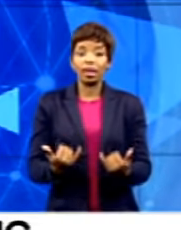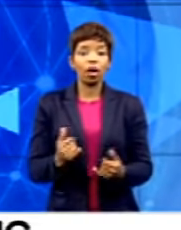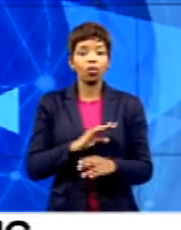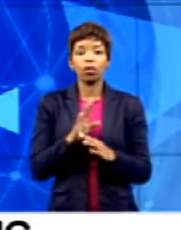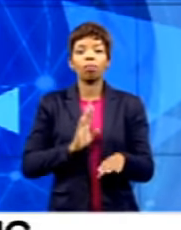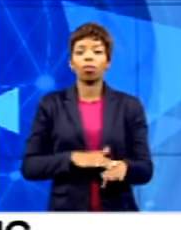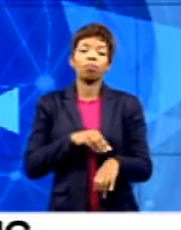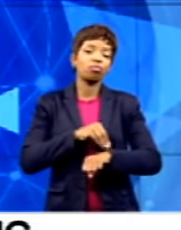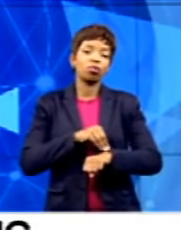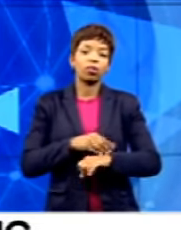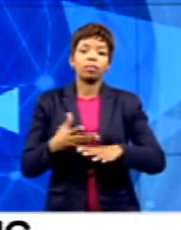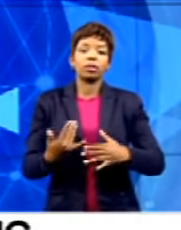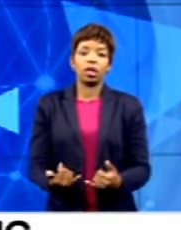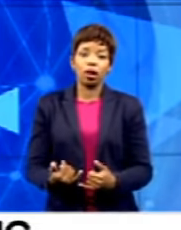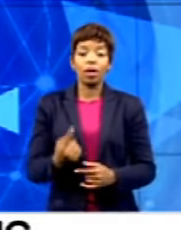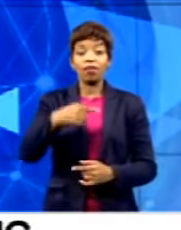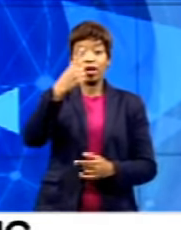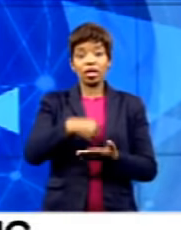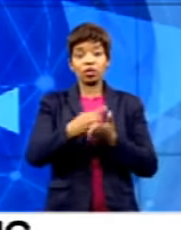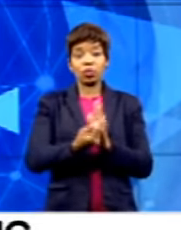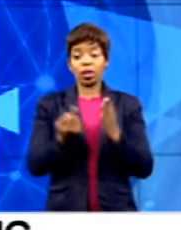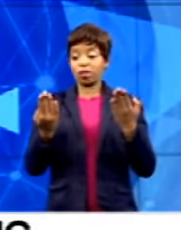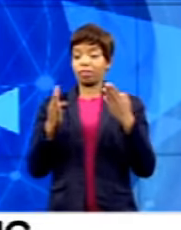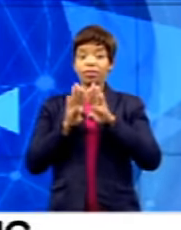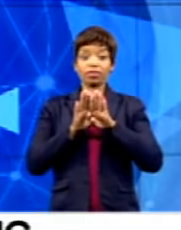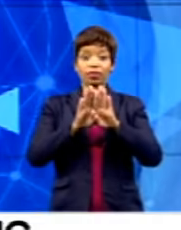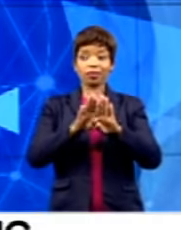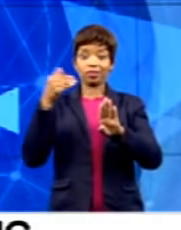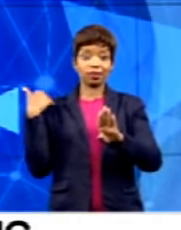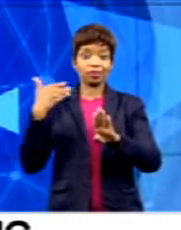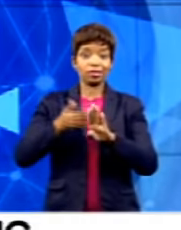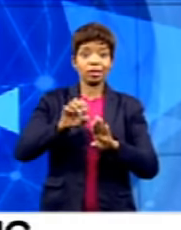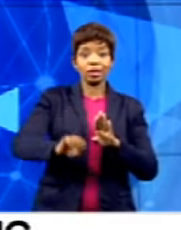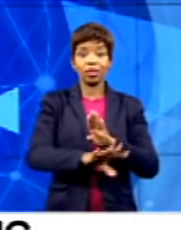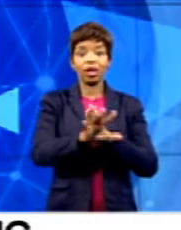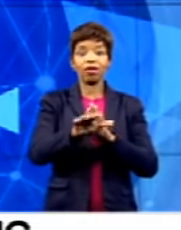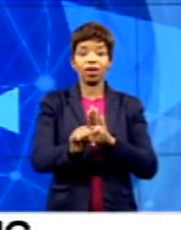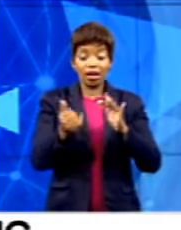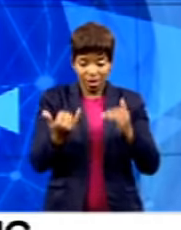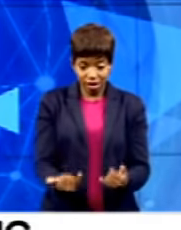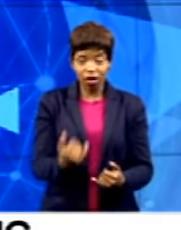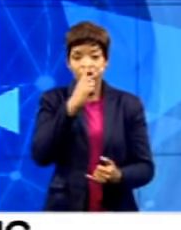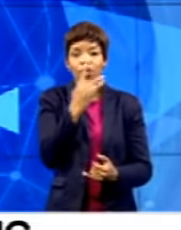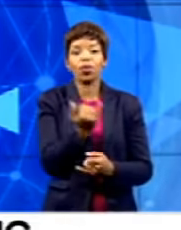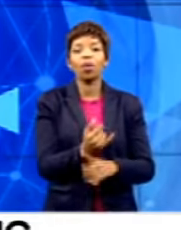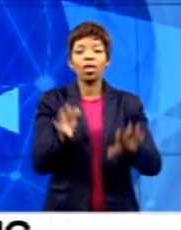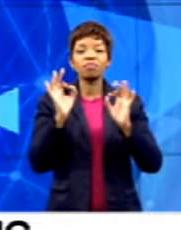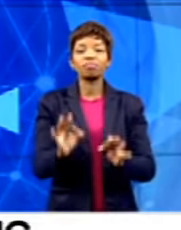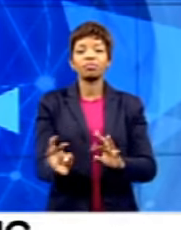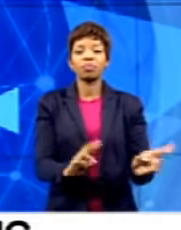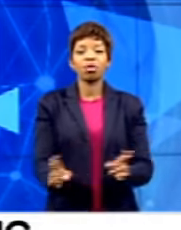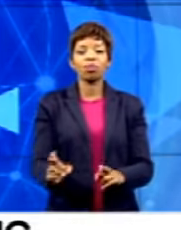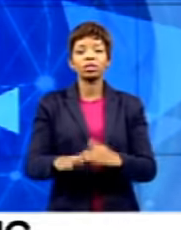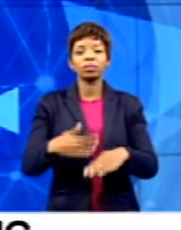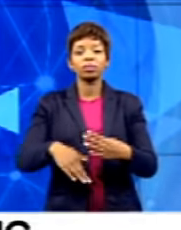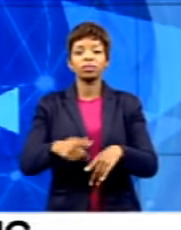not the best word. The first week of the lockdown in South Africa, but it seems that all systems are ready to go, and as far as testing the public as well, Leanne. All